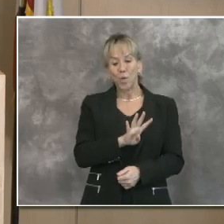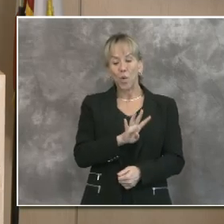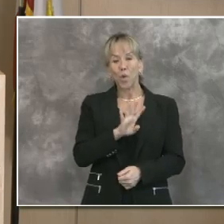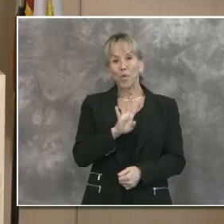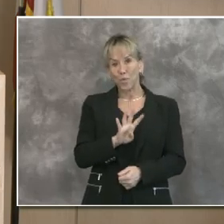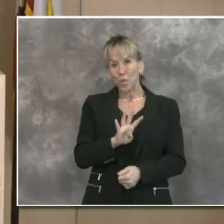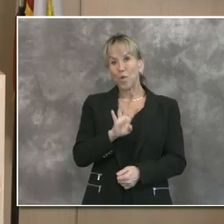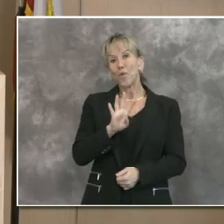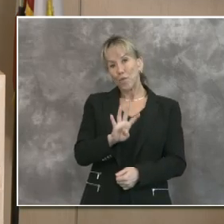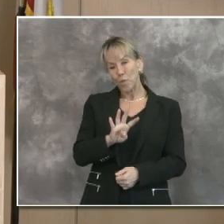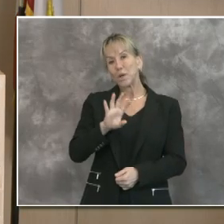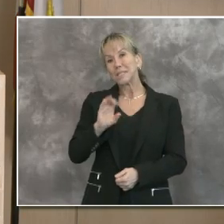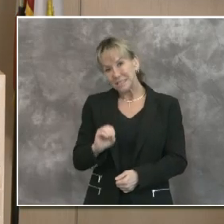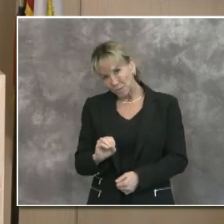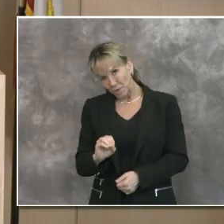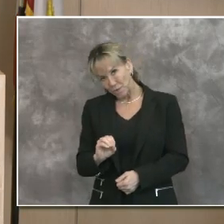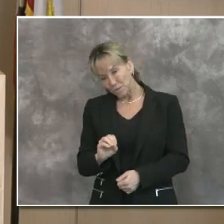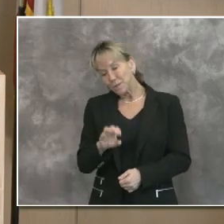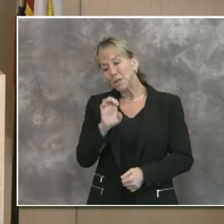4440 Euclid Avenue.